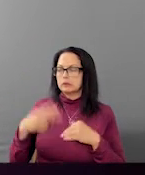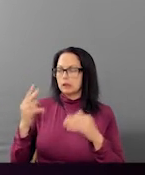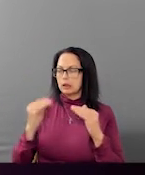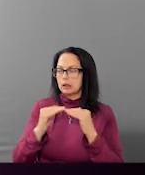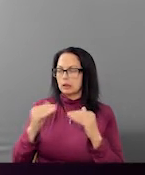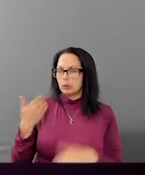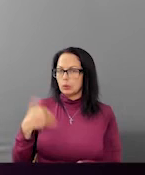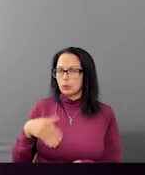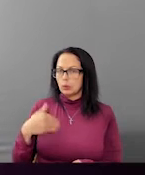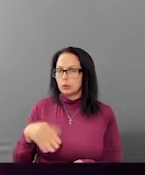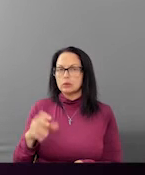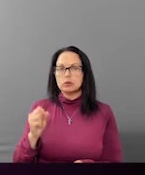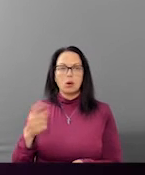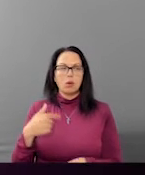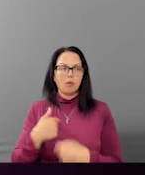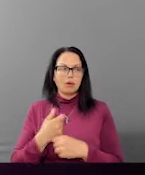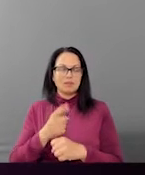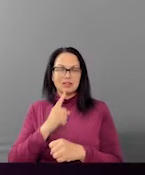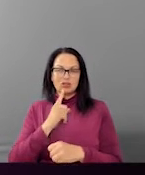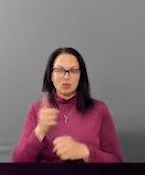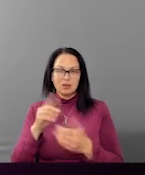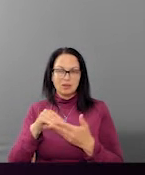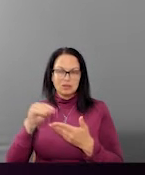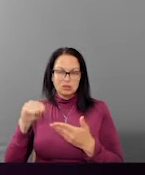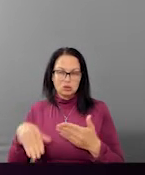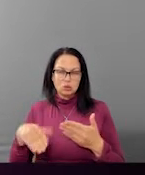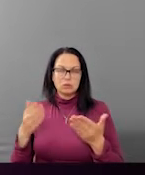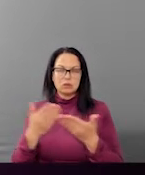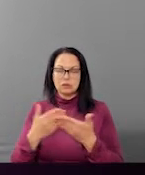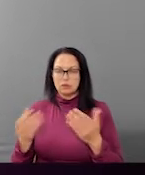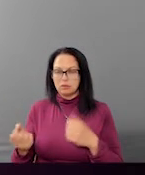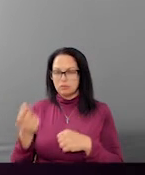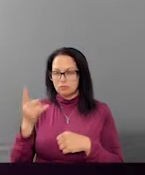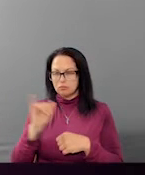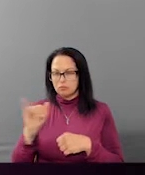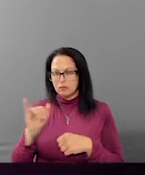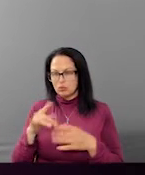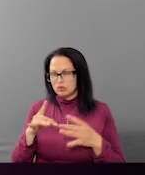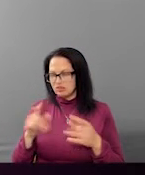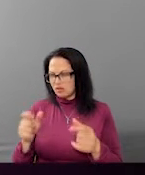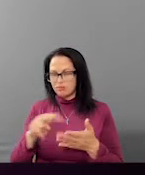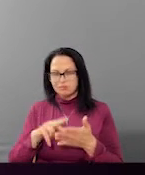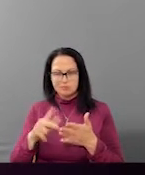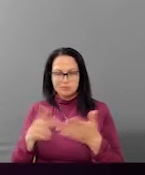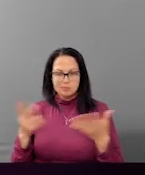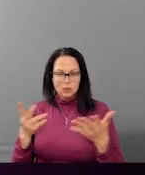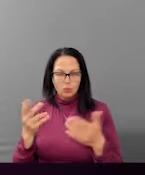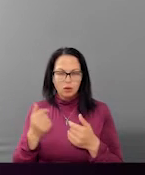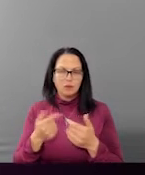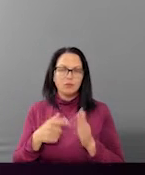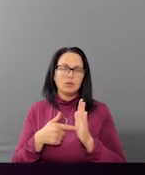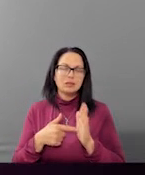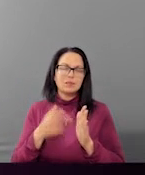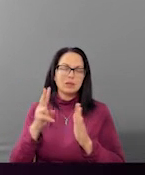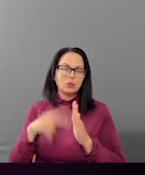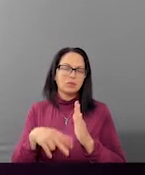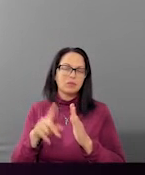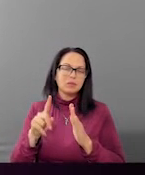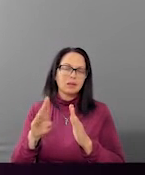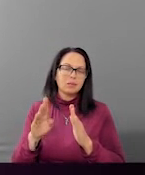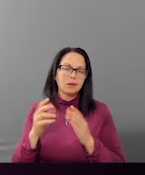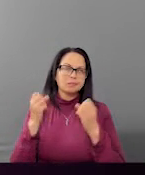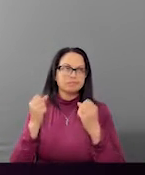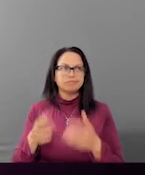that even the students in the room could understand. So an example of what I mean when I say resolvers is let's say you're reading from a database, I don't know, a bunch